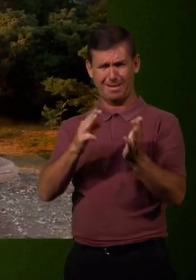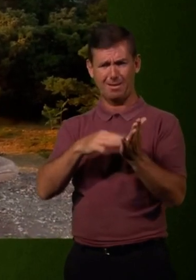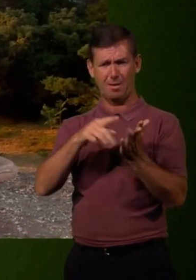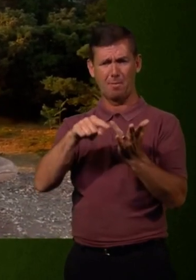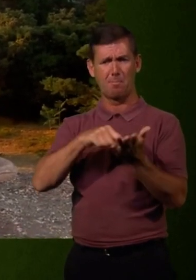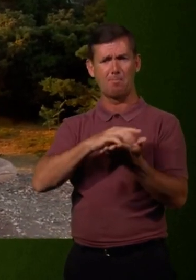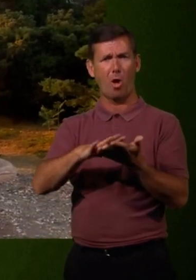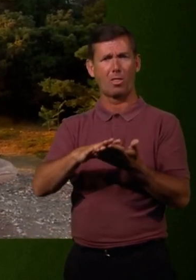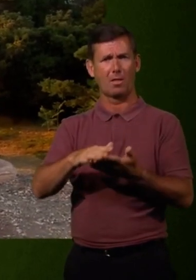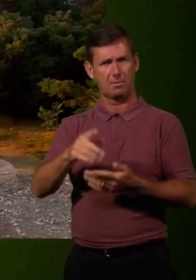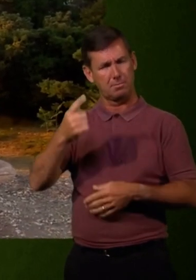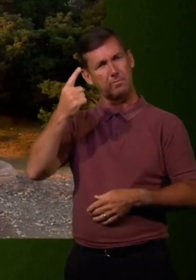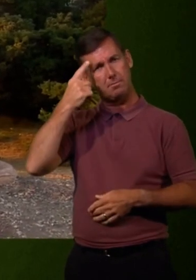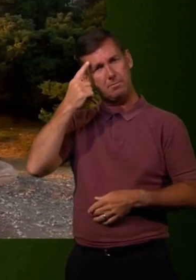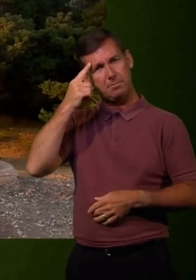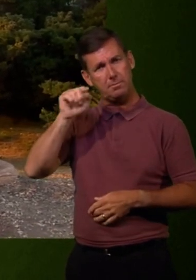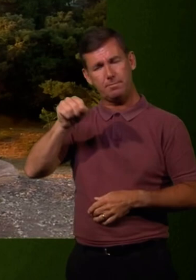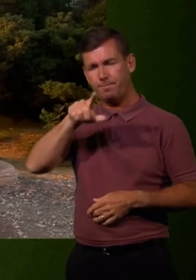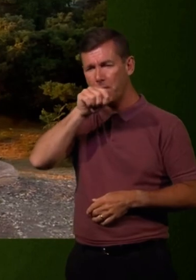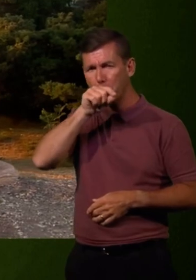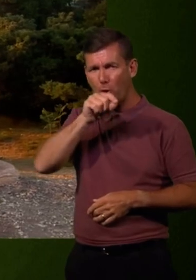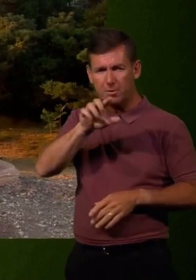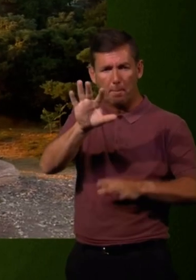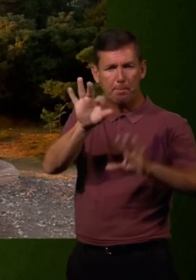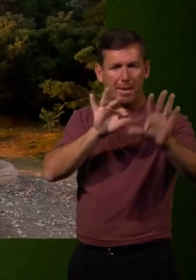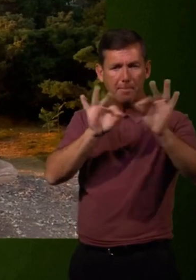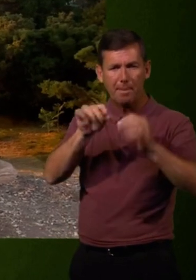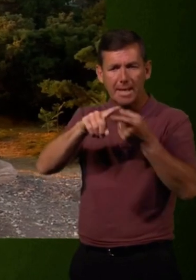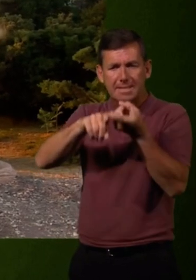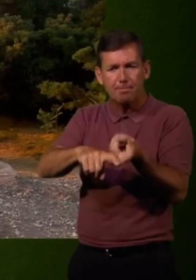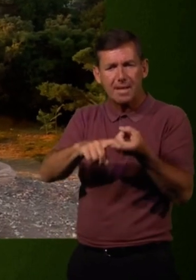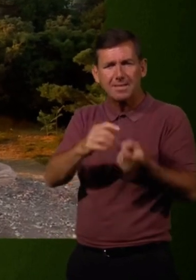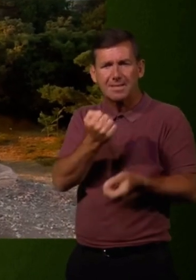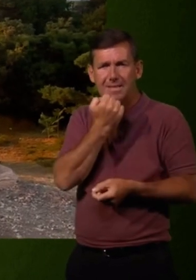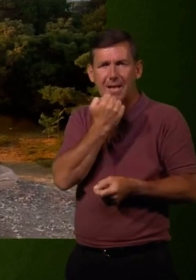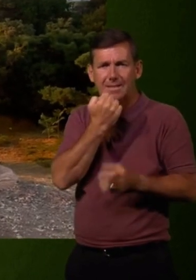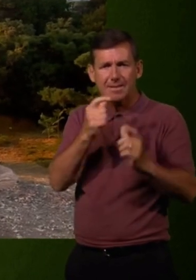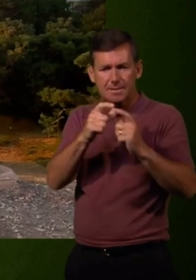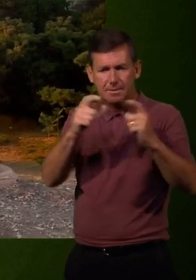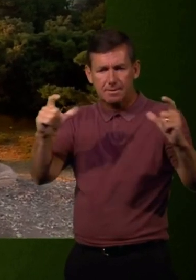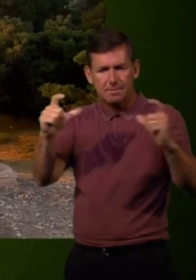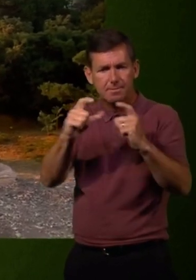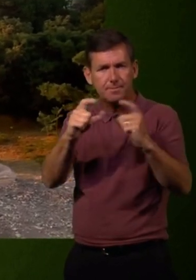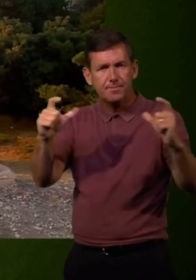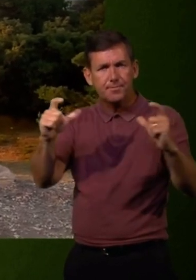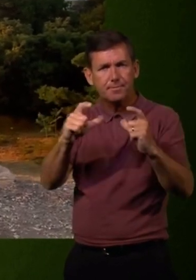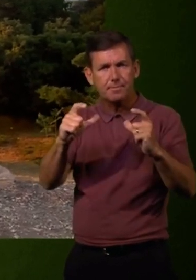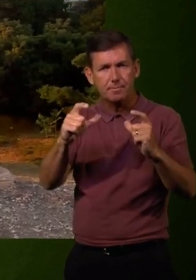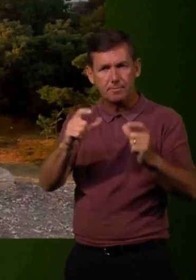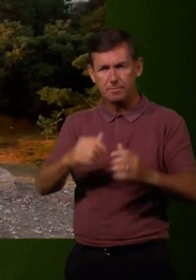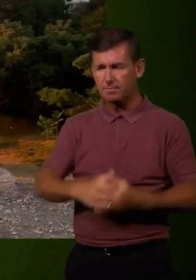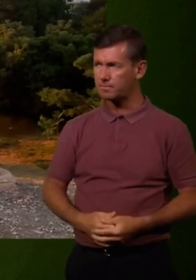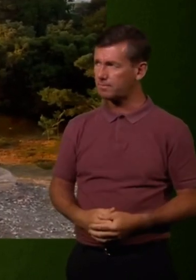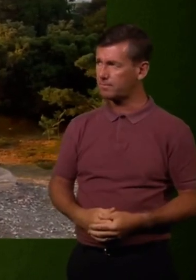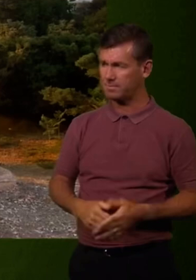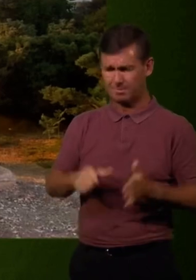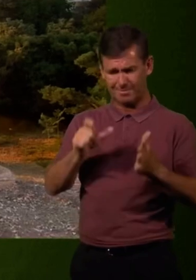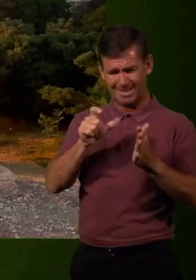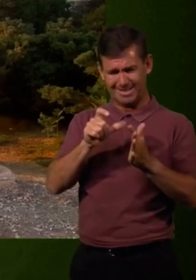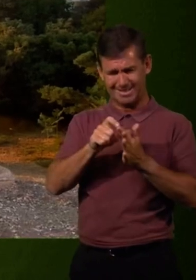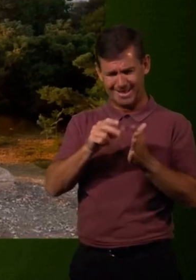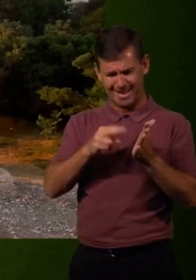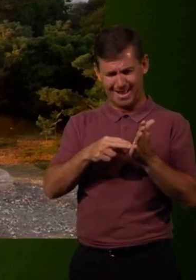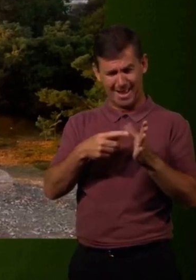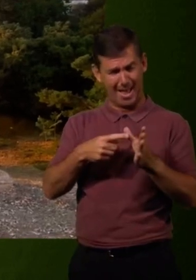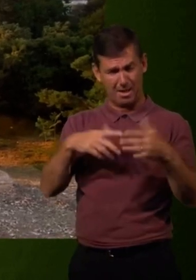an example of what we call size-selective foraging. What's more, the DNA was so accurate, they didn't identify